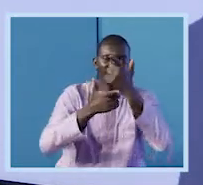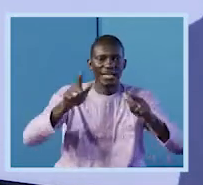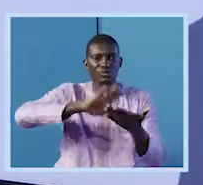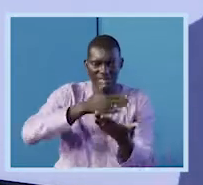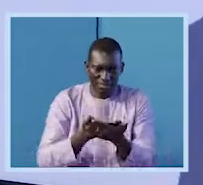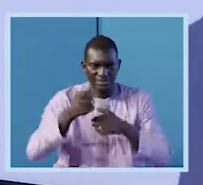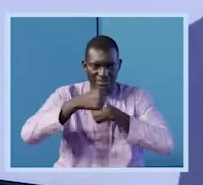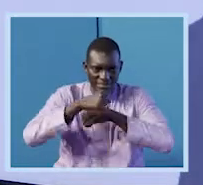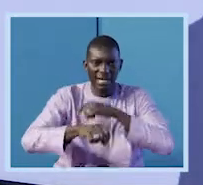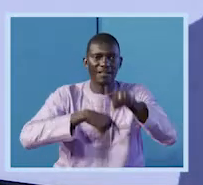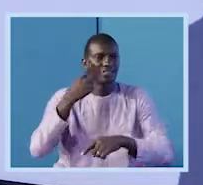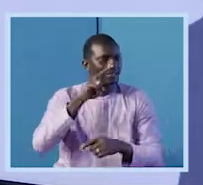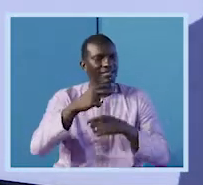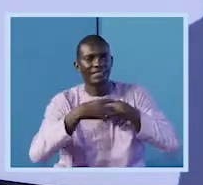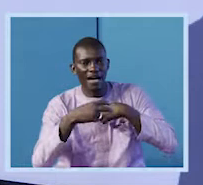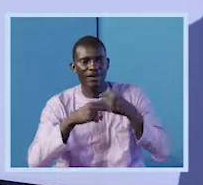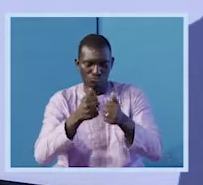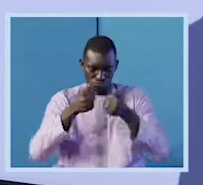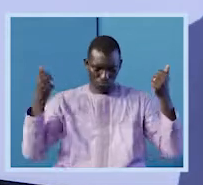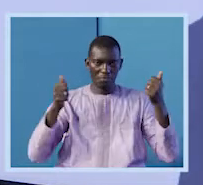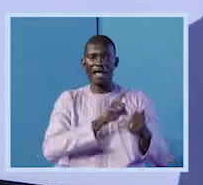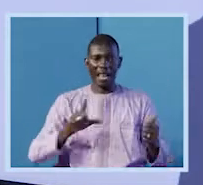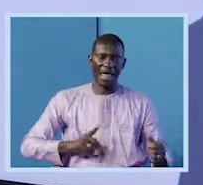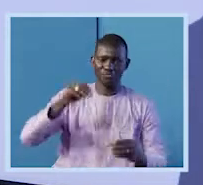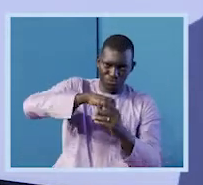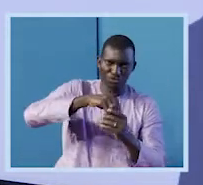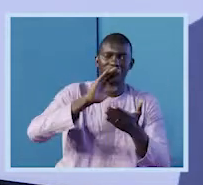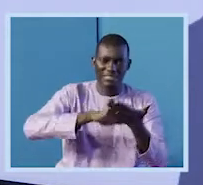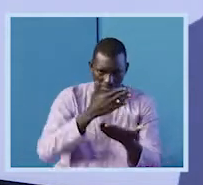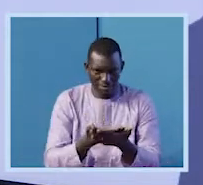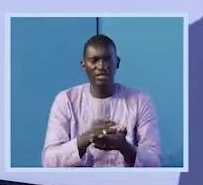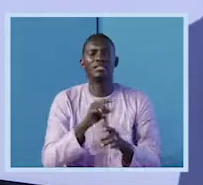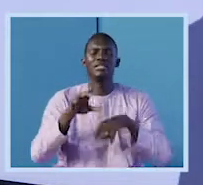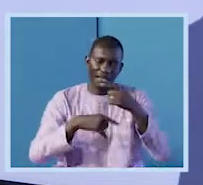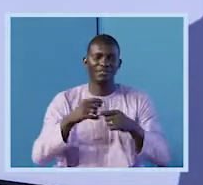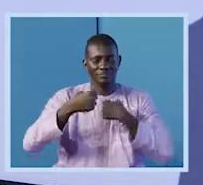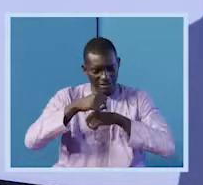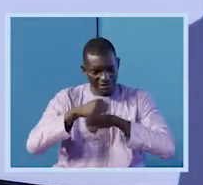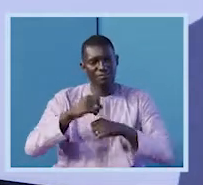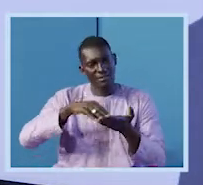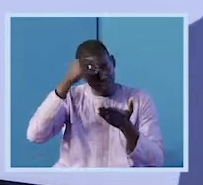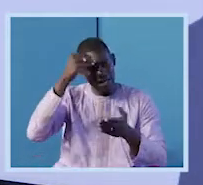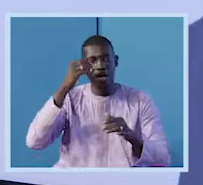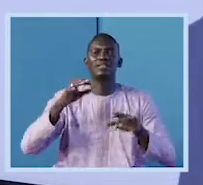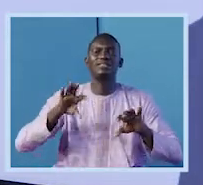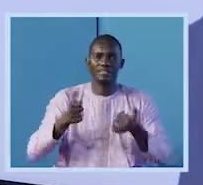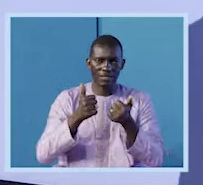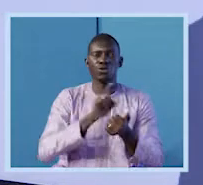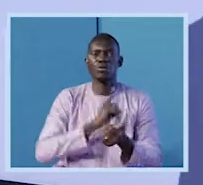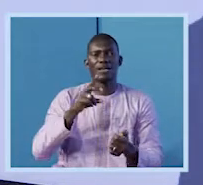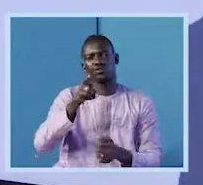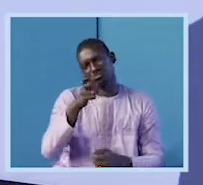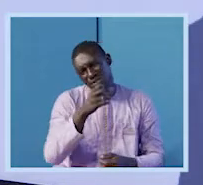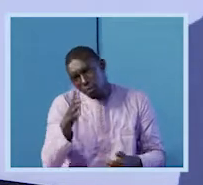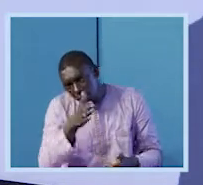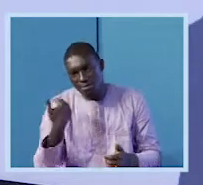interpreting training after seeing the advert on the newspaper, and then, you know, I joined the training. So initially, we were like